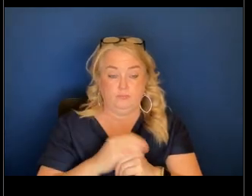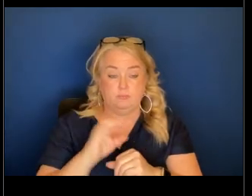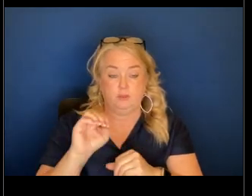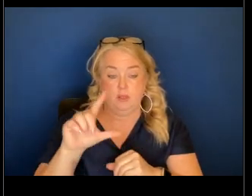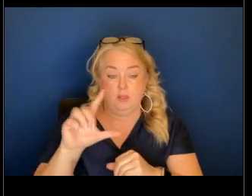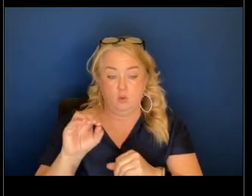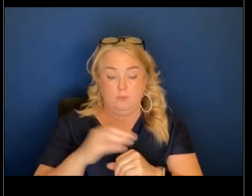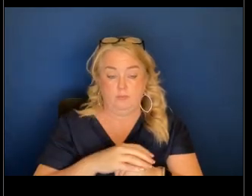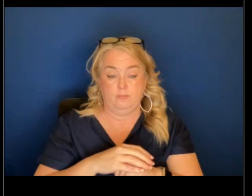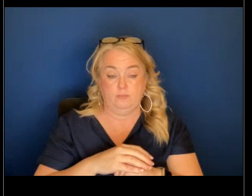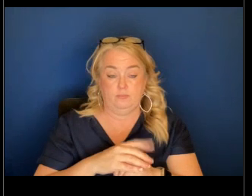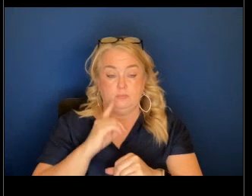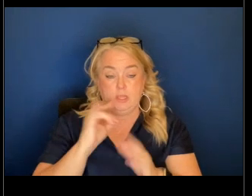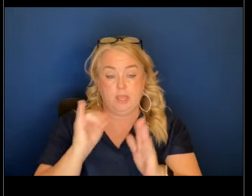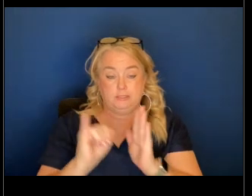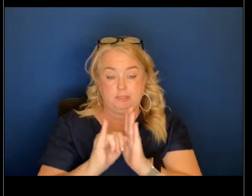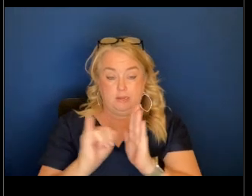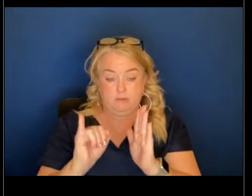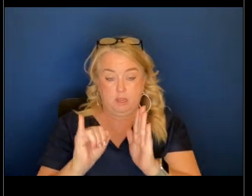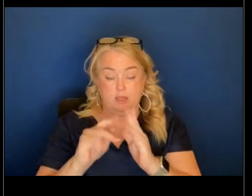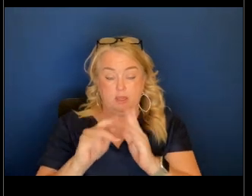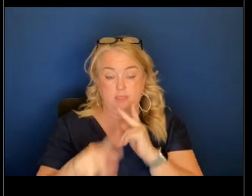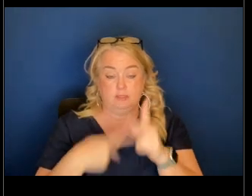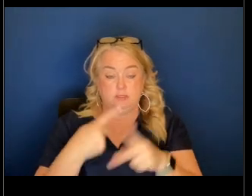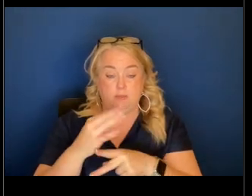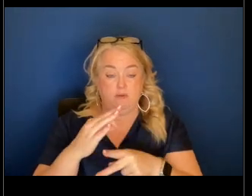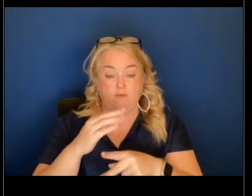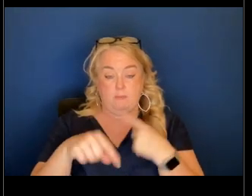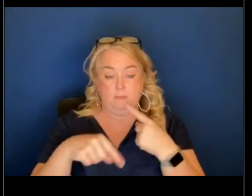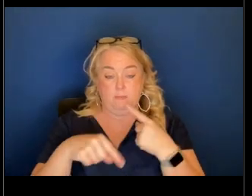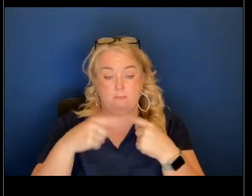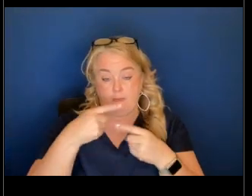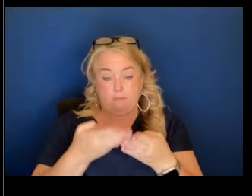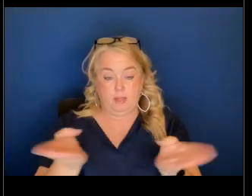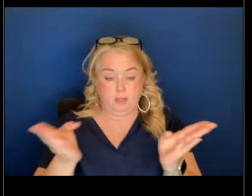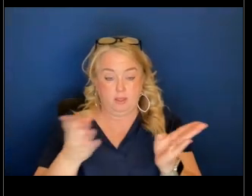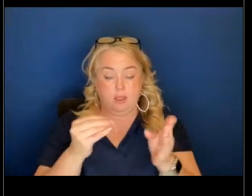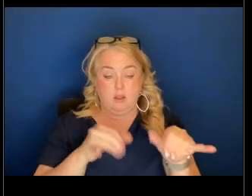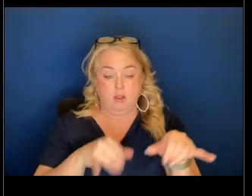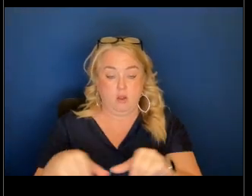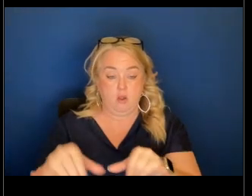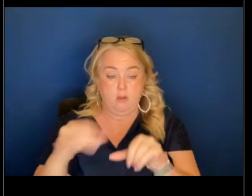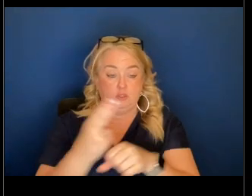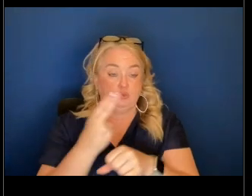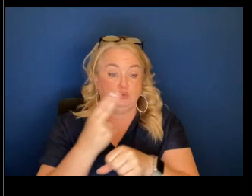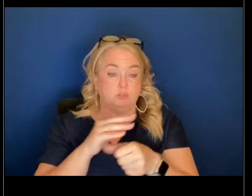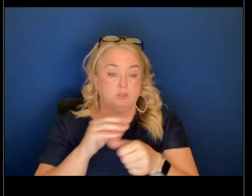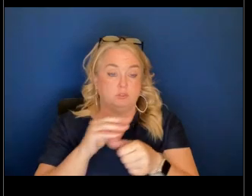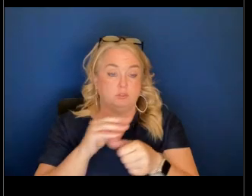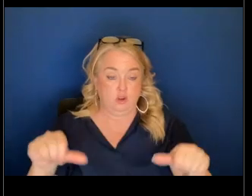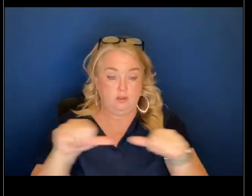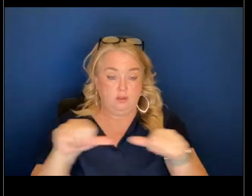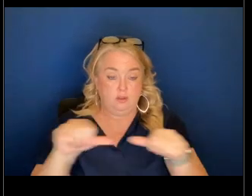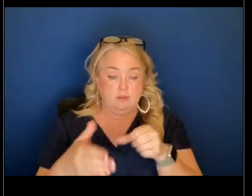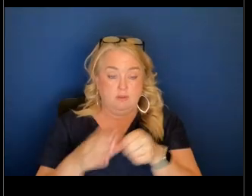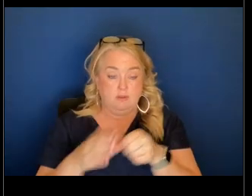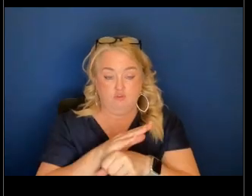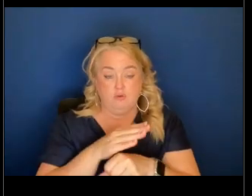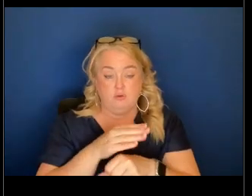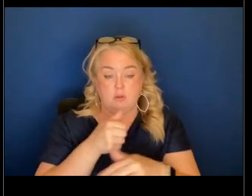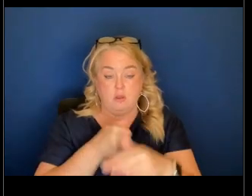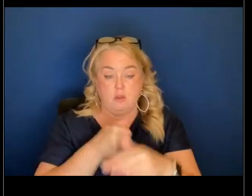The ELO, identify the type of public and common use areas covered under Requirement 2.